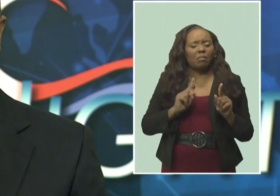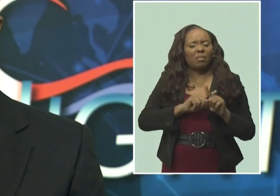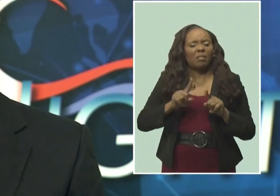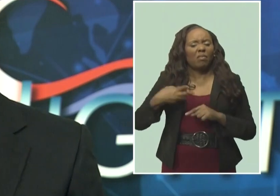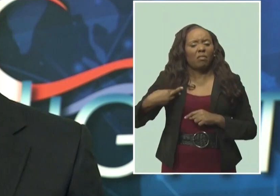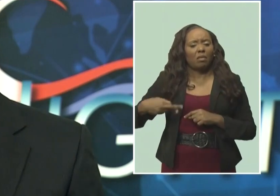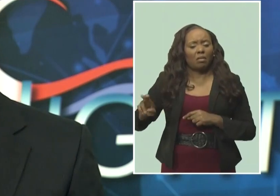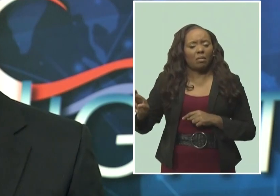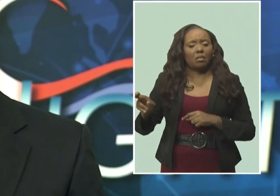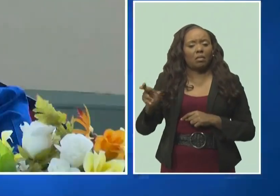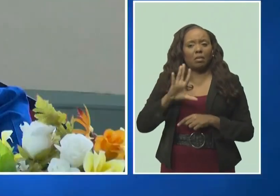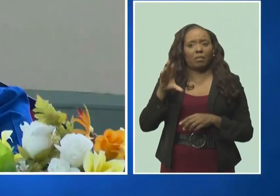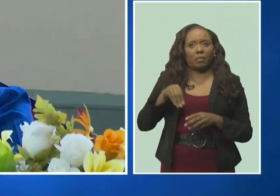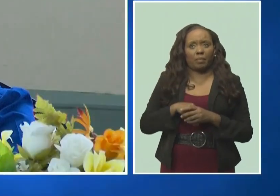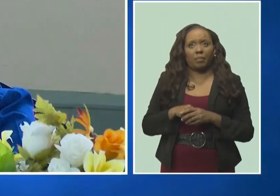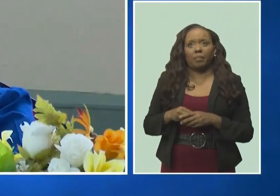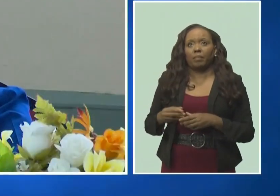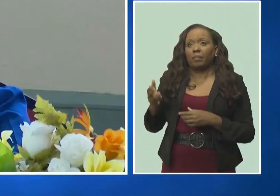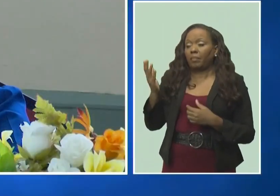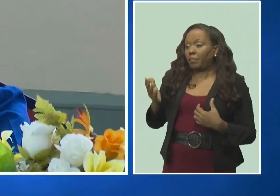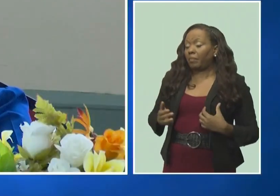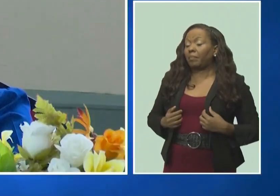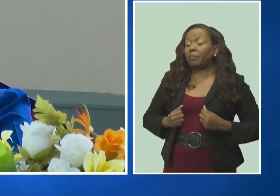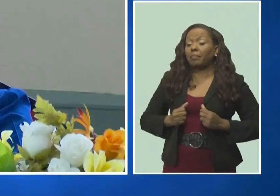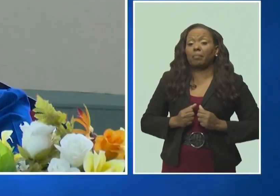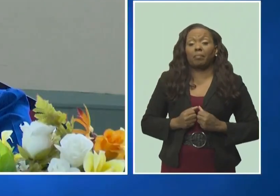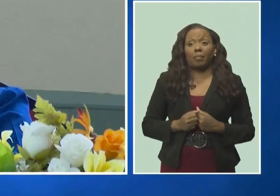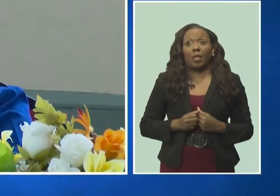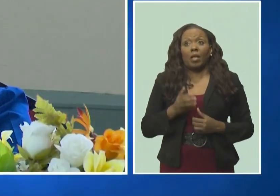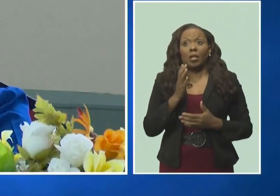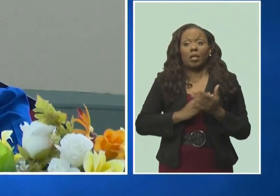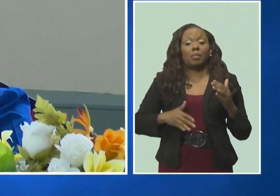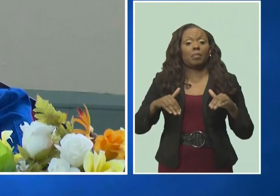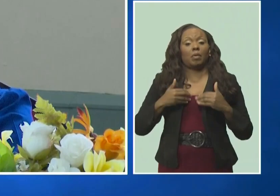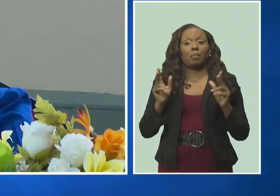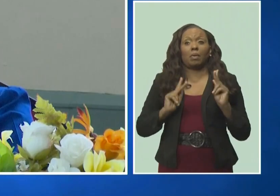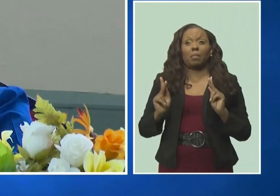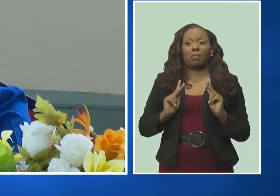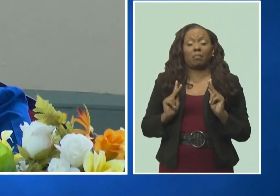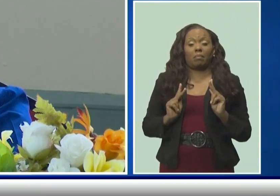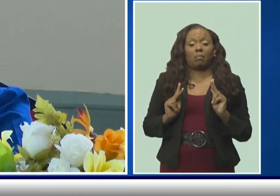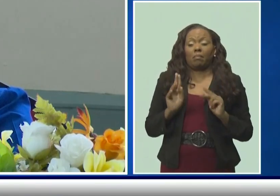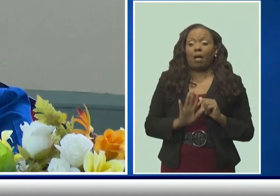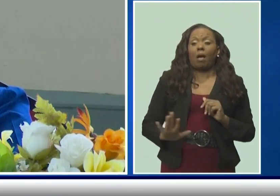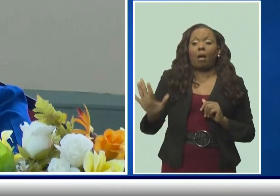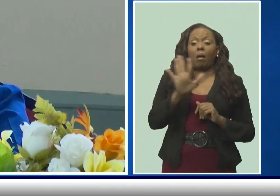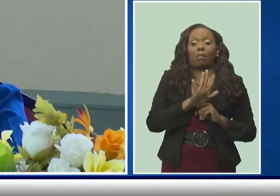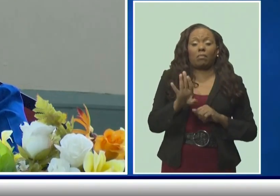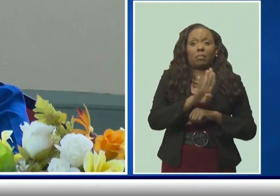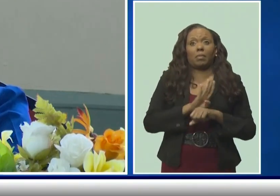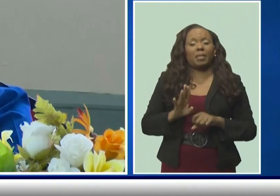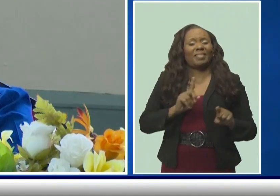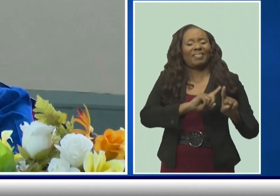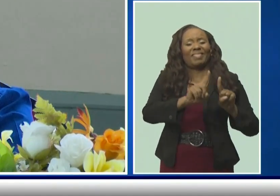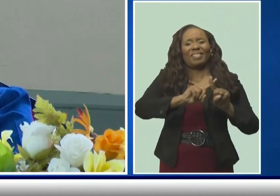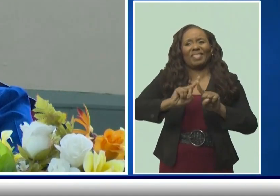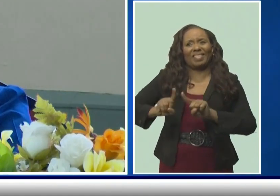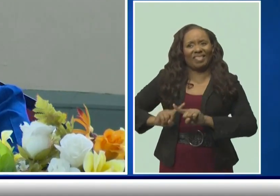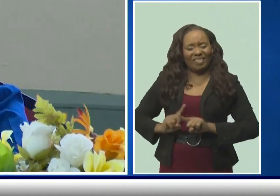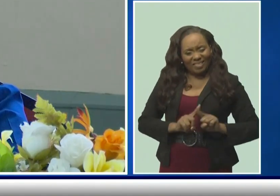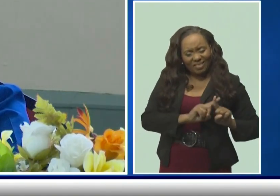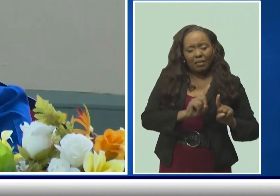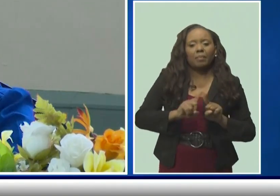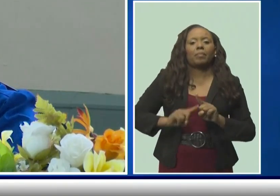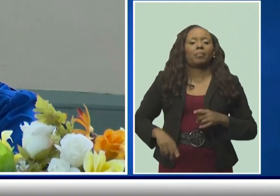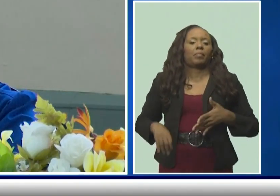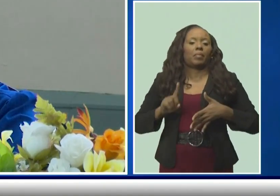involved. Some of these youth are drawn from all across Barbados and the various denominations. We have